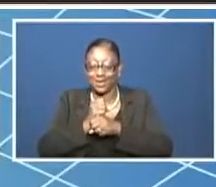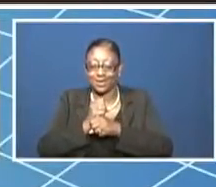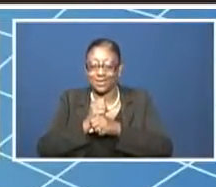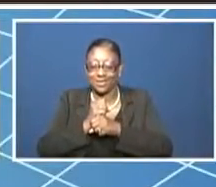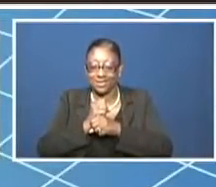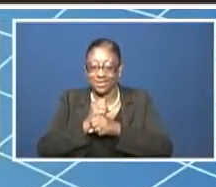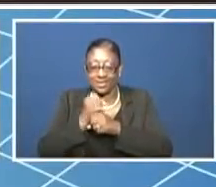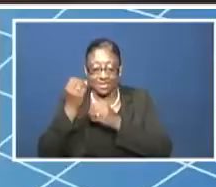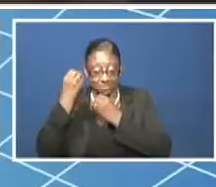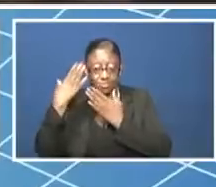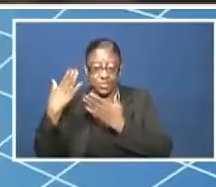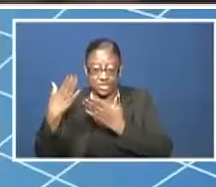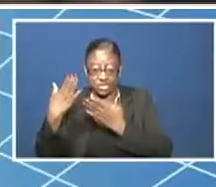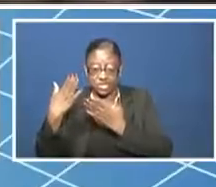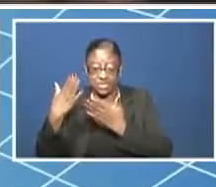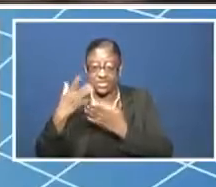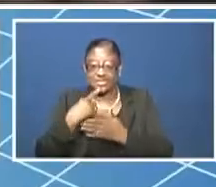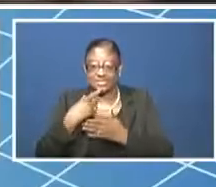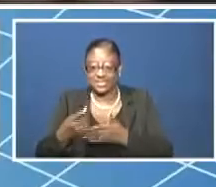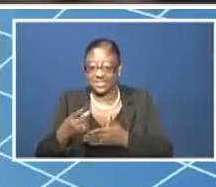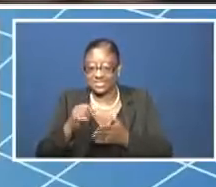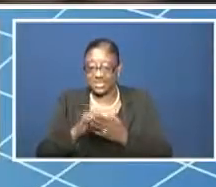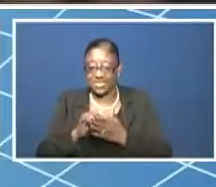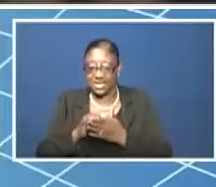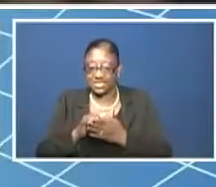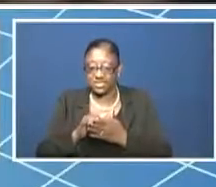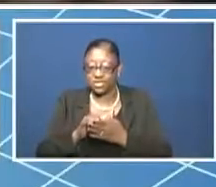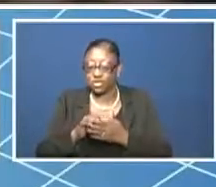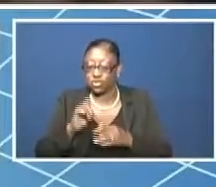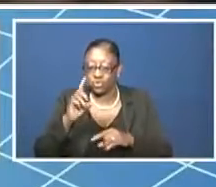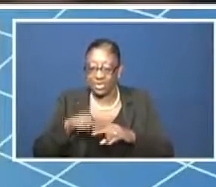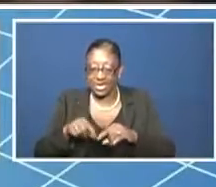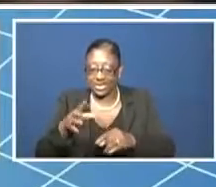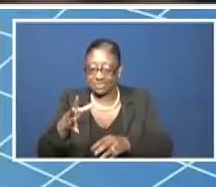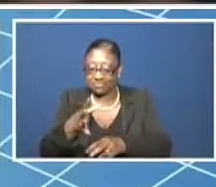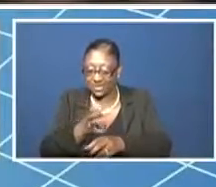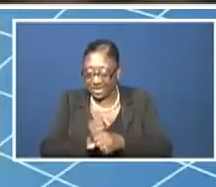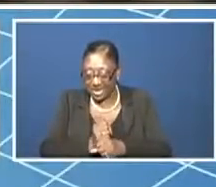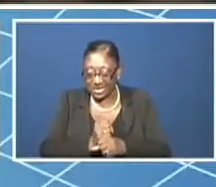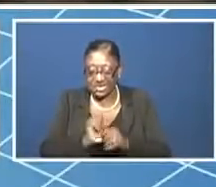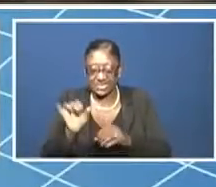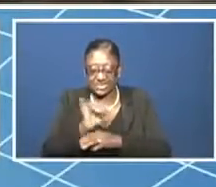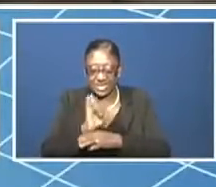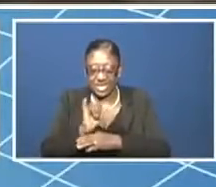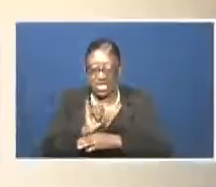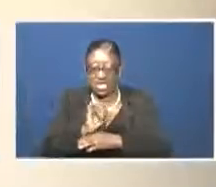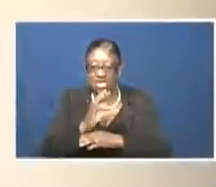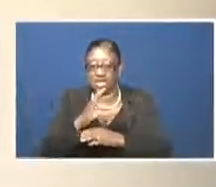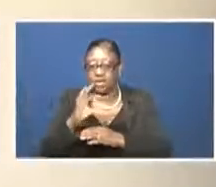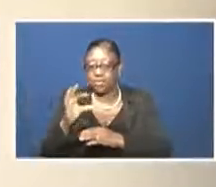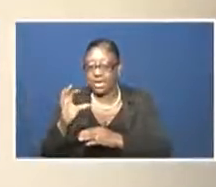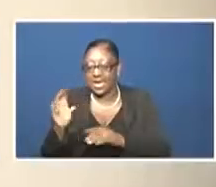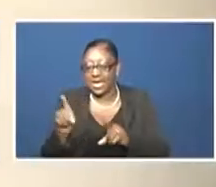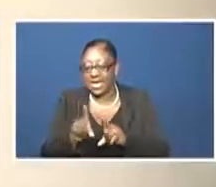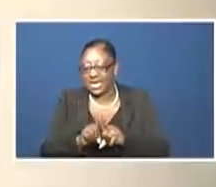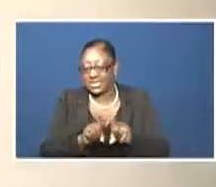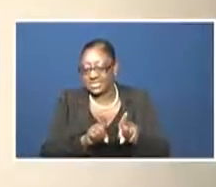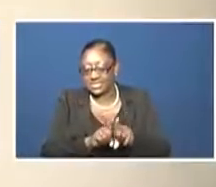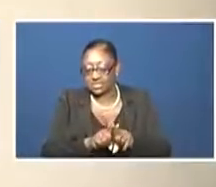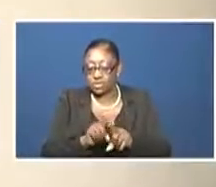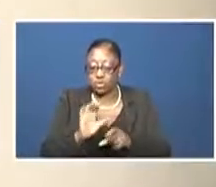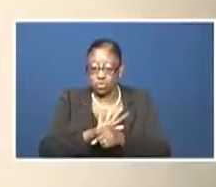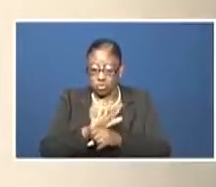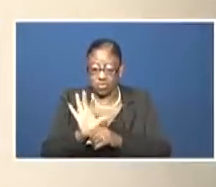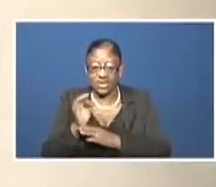education. Health professionals say the virus is not as contagious as COVID-19. There's never a need for mass hysteria. It's just